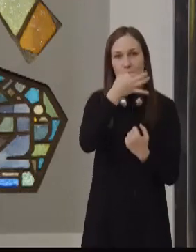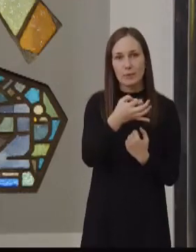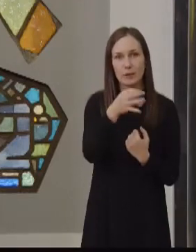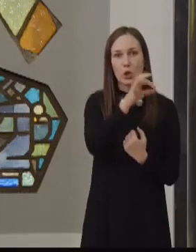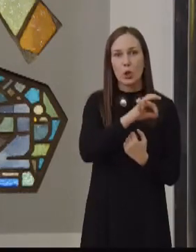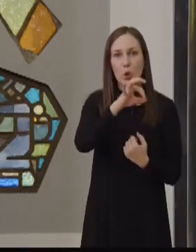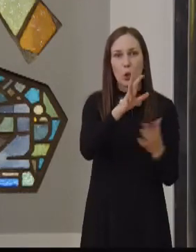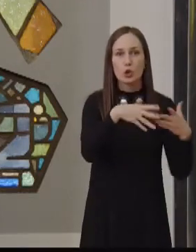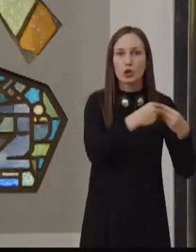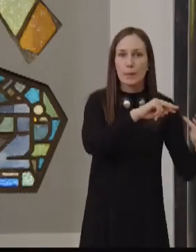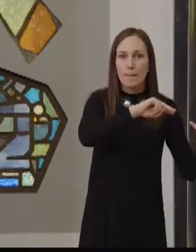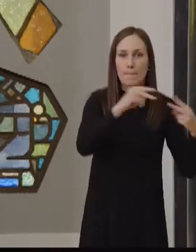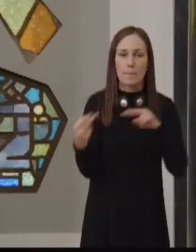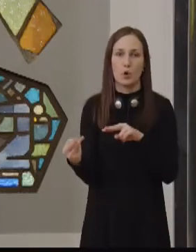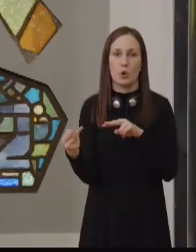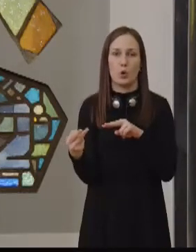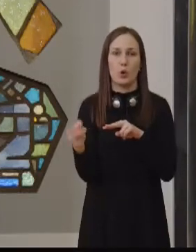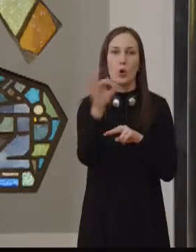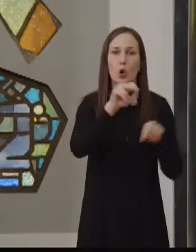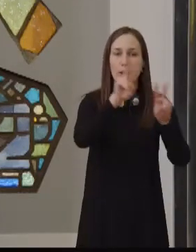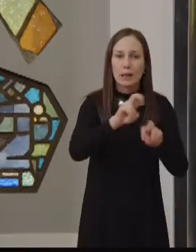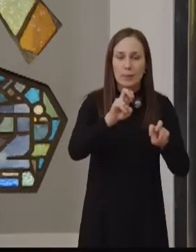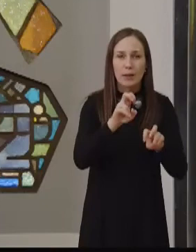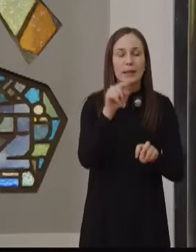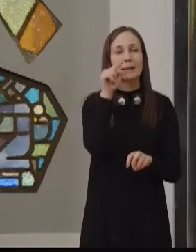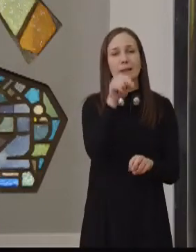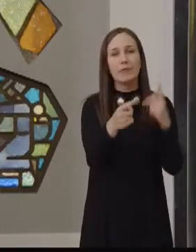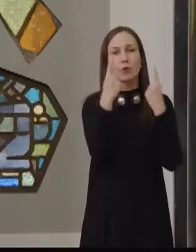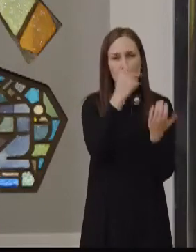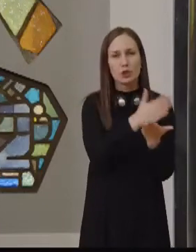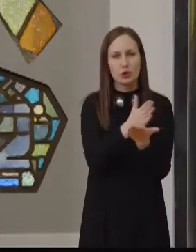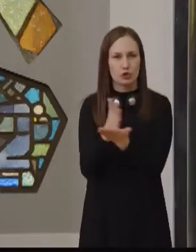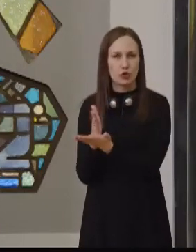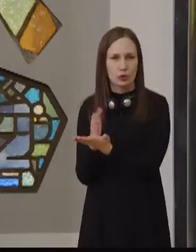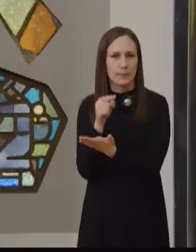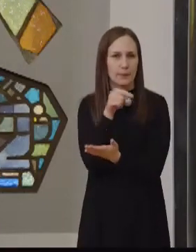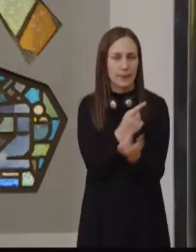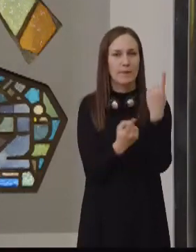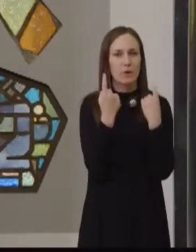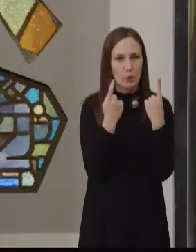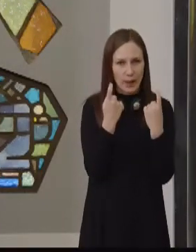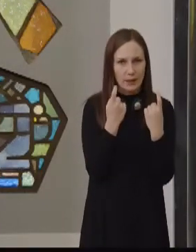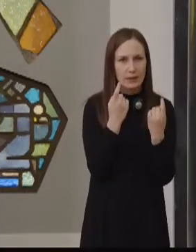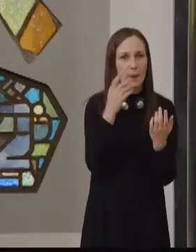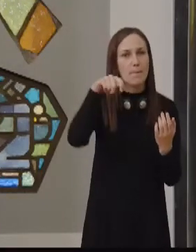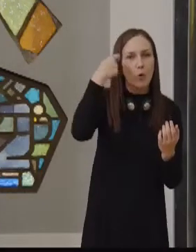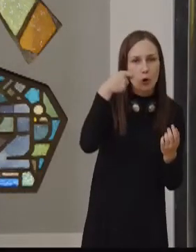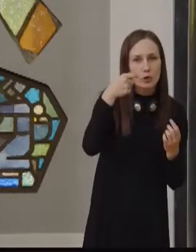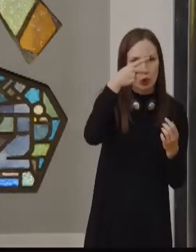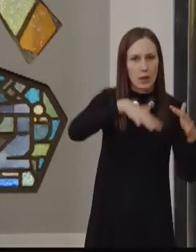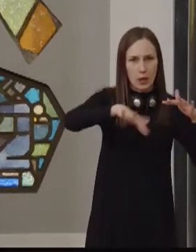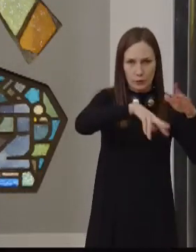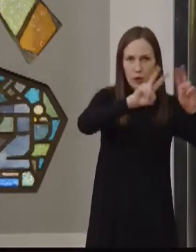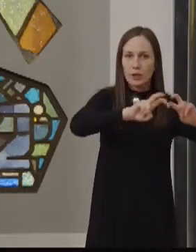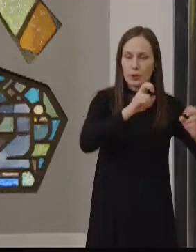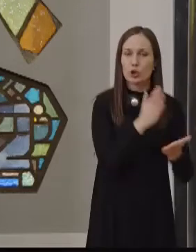Well, I wanted to talk about the information on the changing families. Well, we do have some information. Our families do